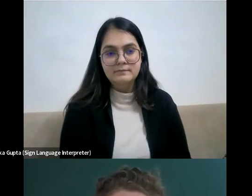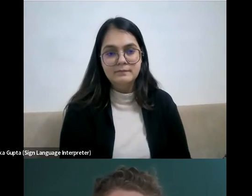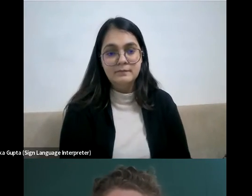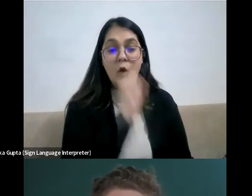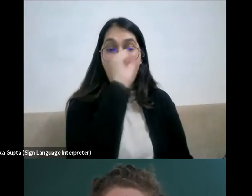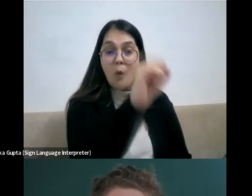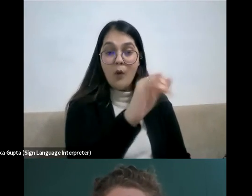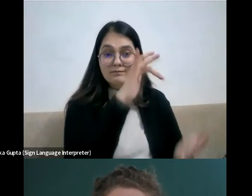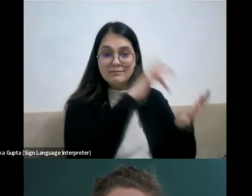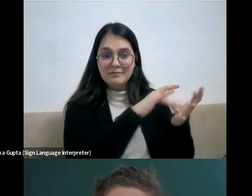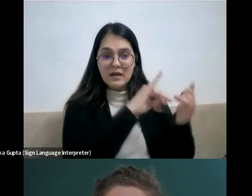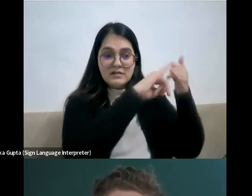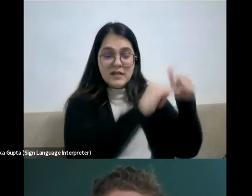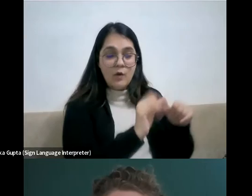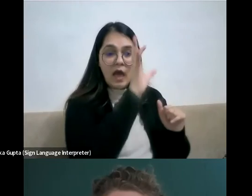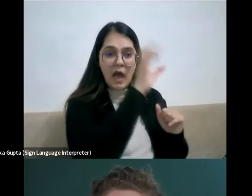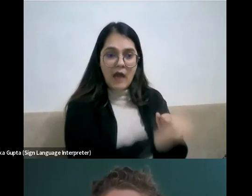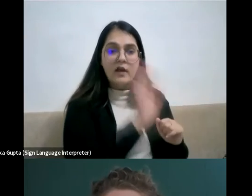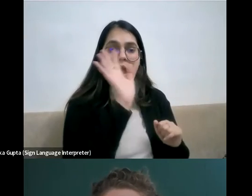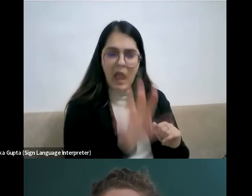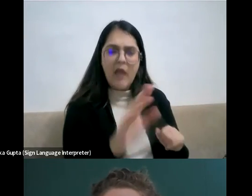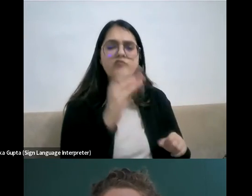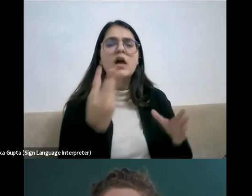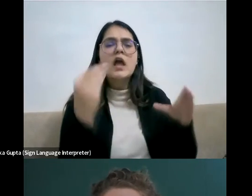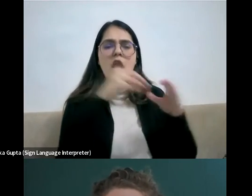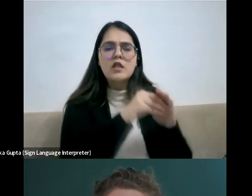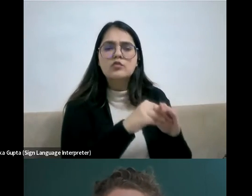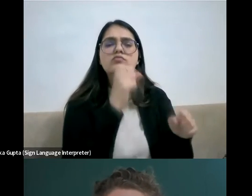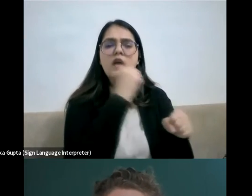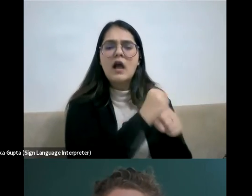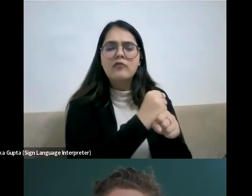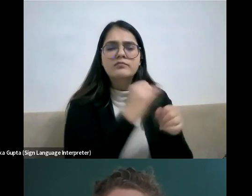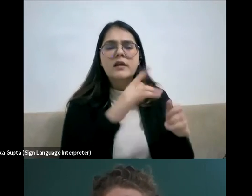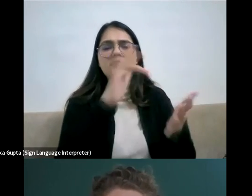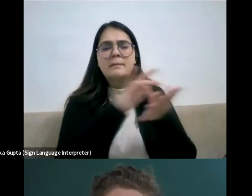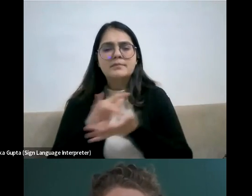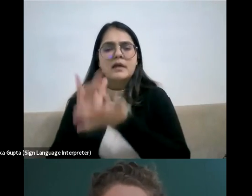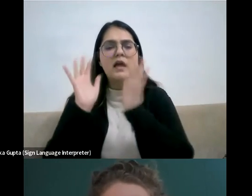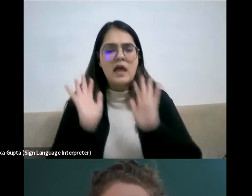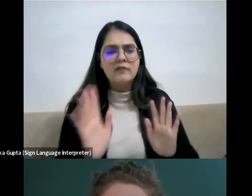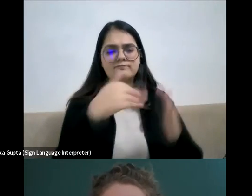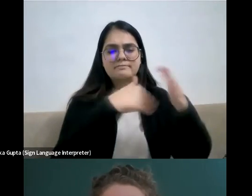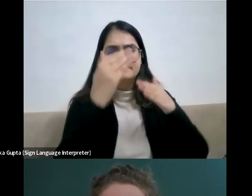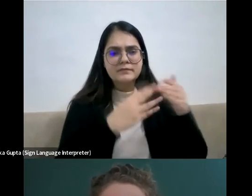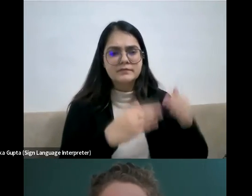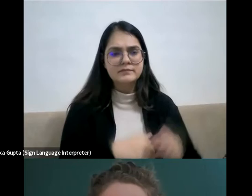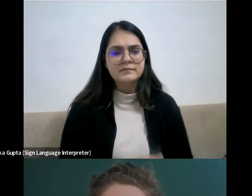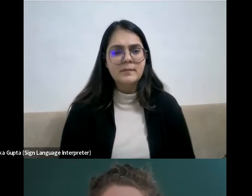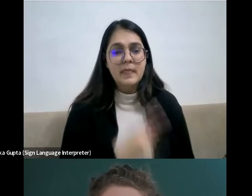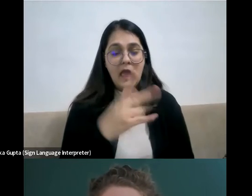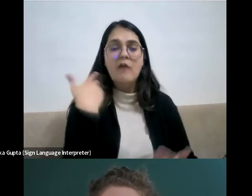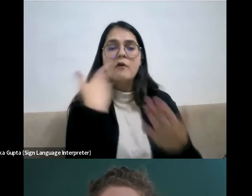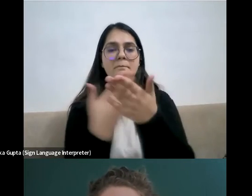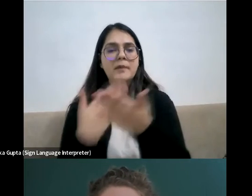lot of formal inclusive governance structures. We're a country of participation, at